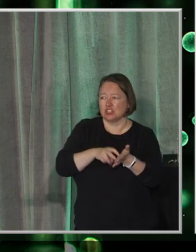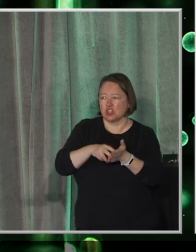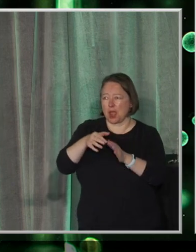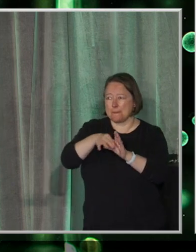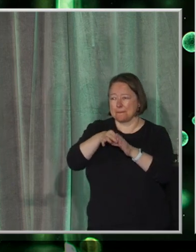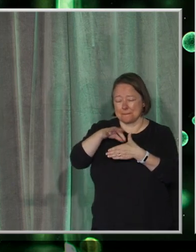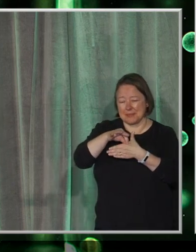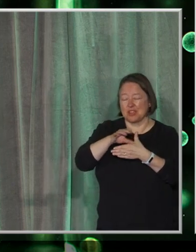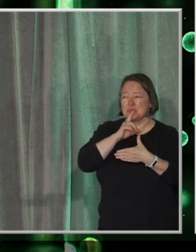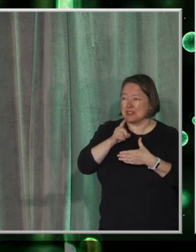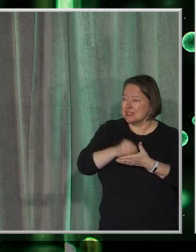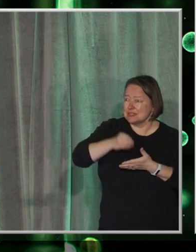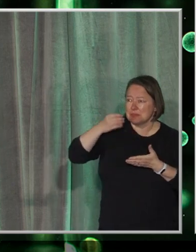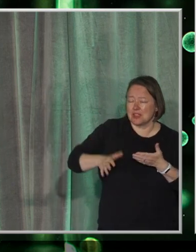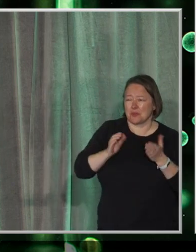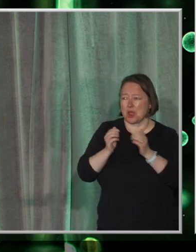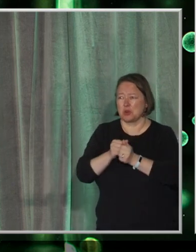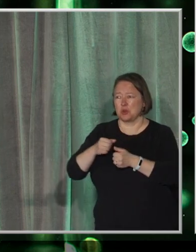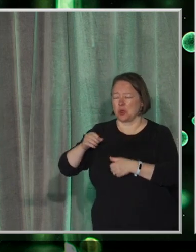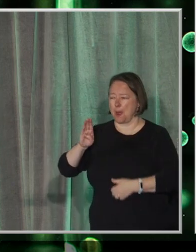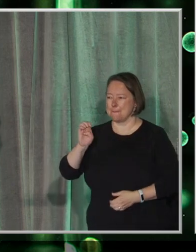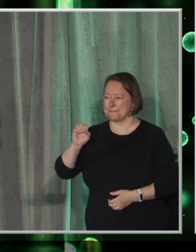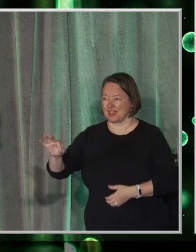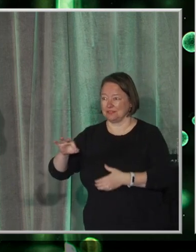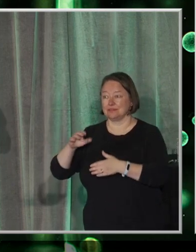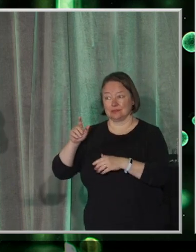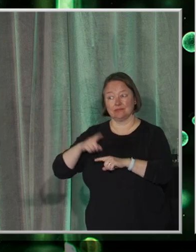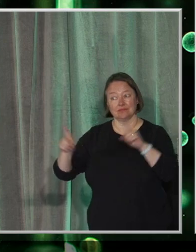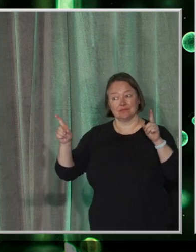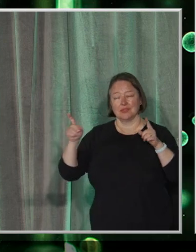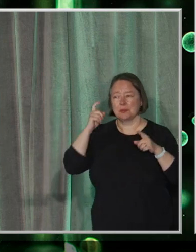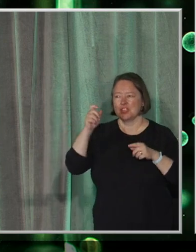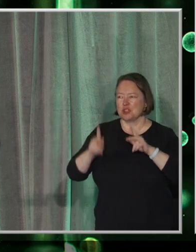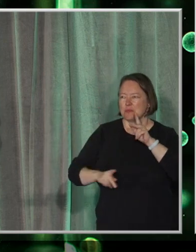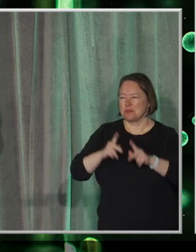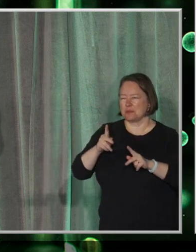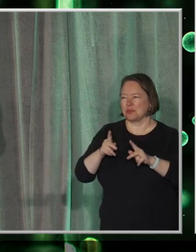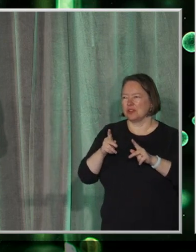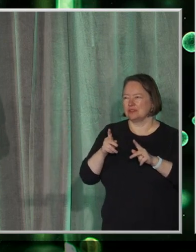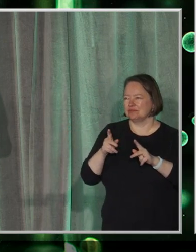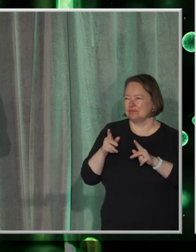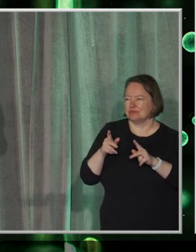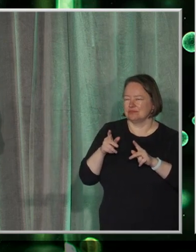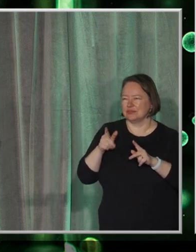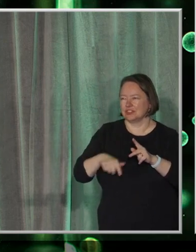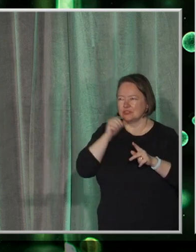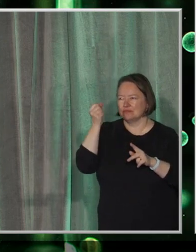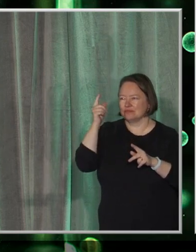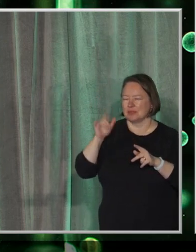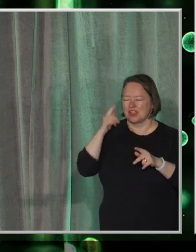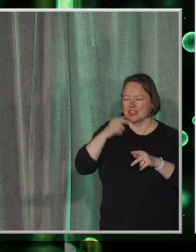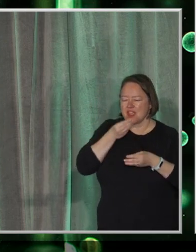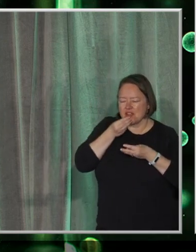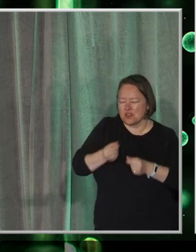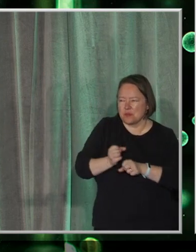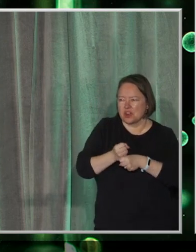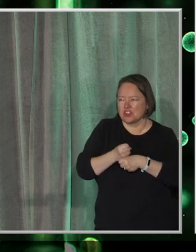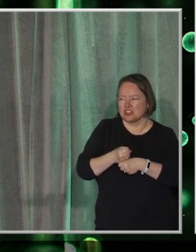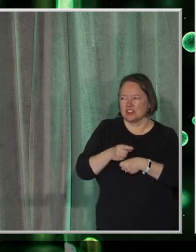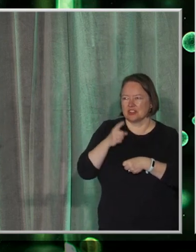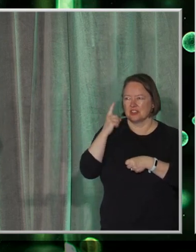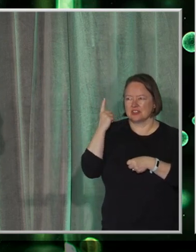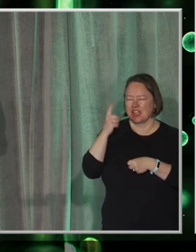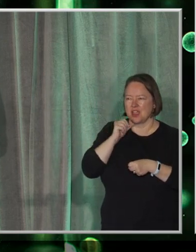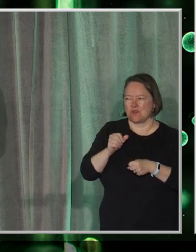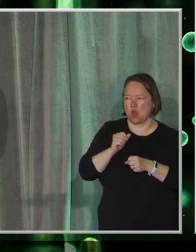is really expensive compared to the beef, which is different from here, because people don't tend to invest in that because their feed production is not affordable in those